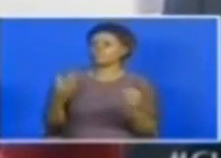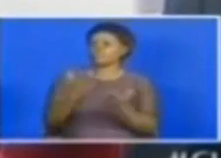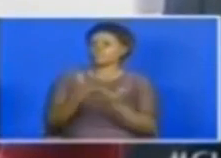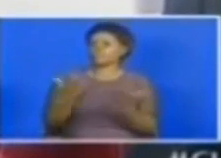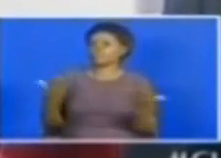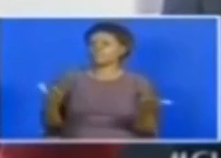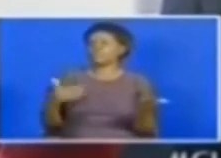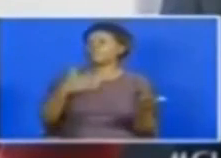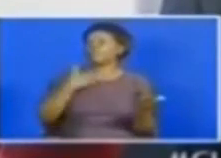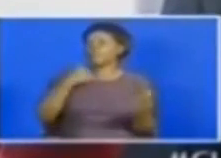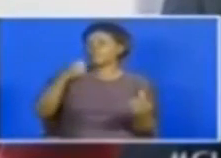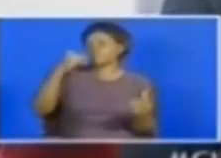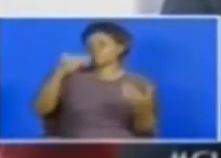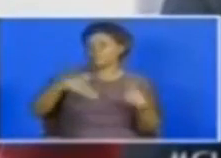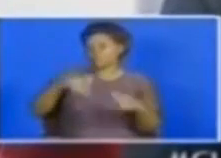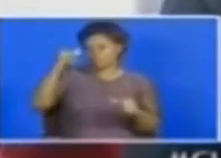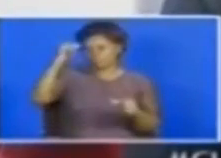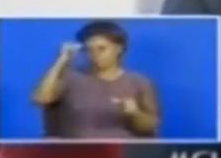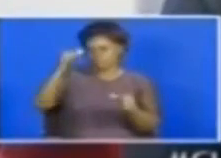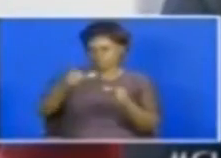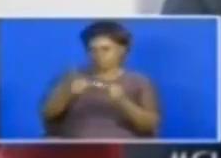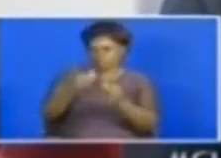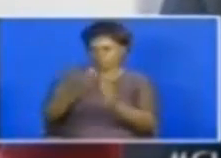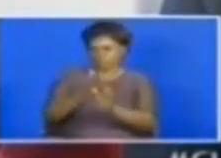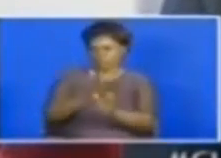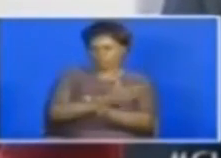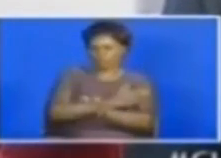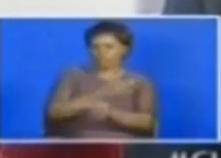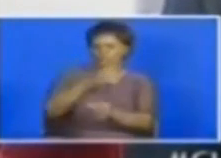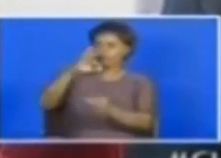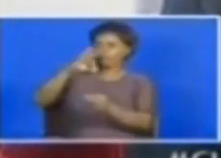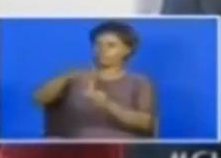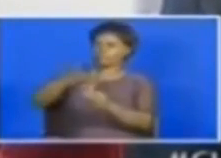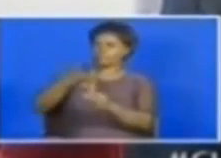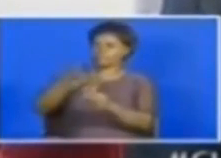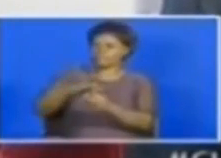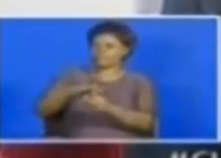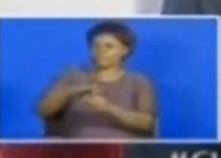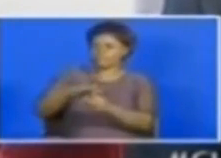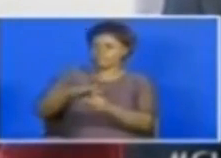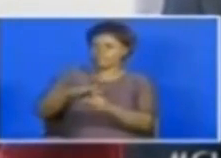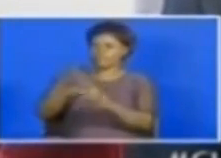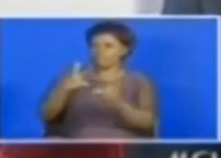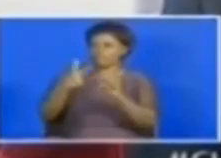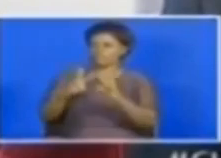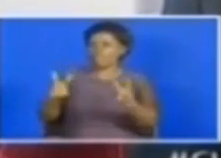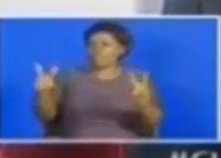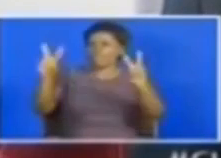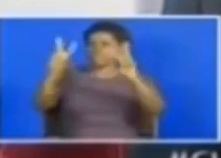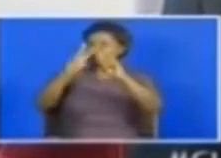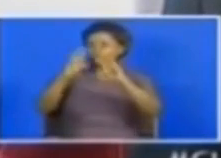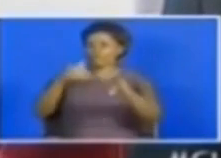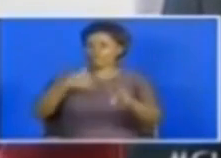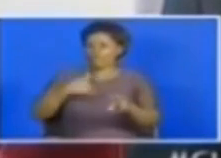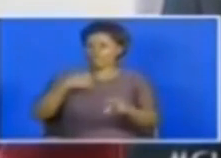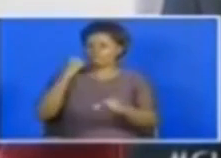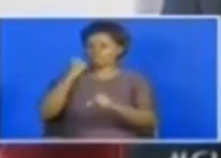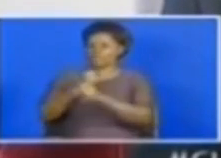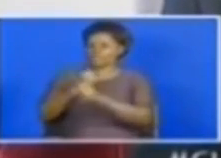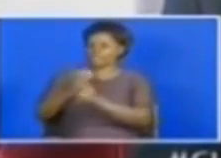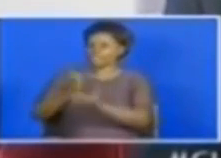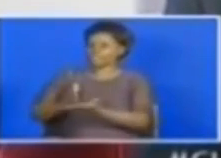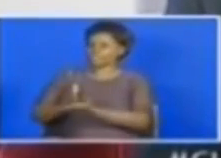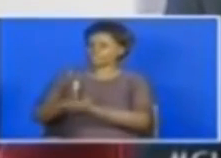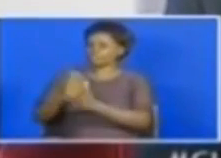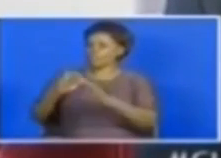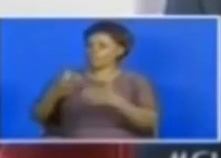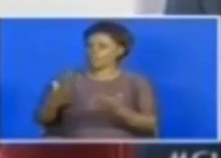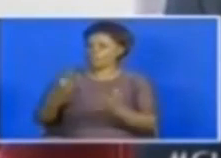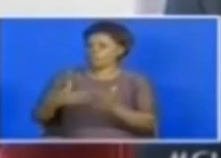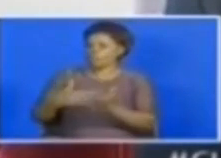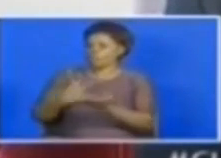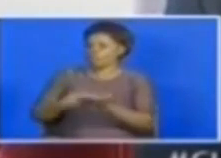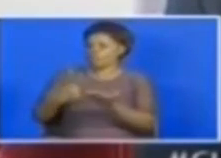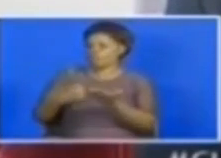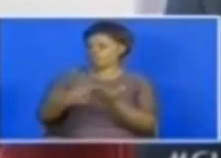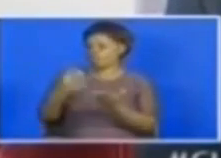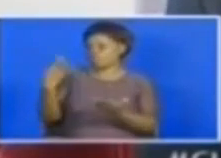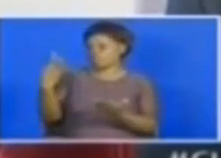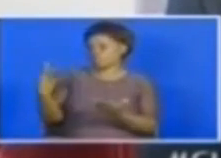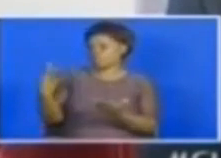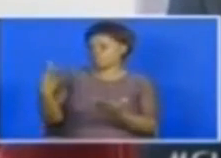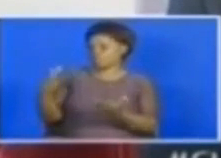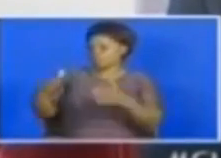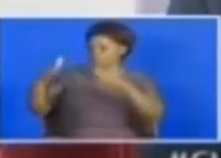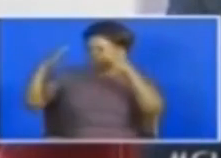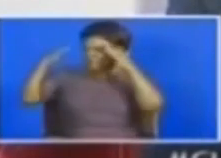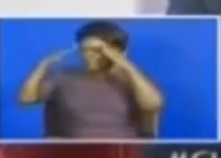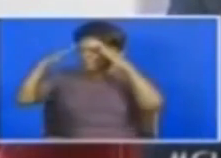need people to memorize just before they go to an election. And so there is value in ensuring that the next 3 weeks we